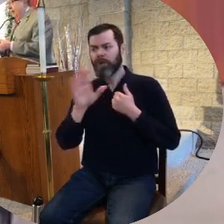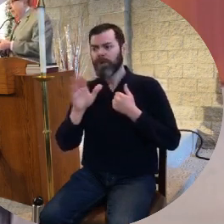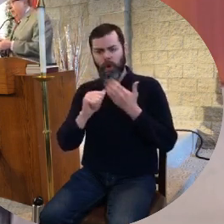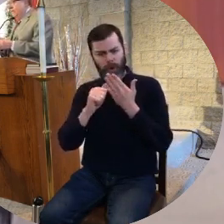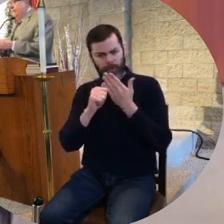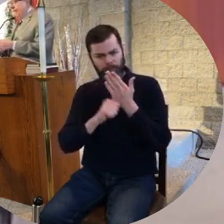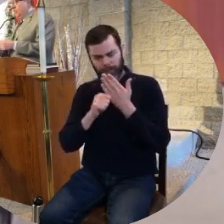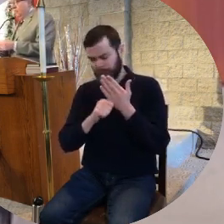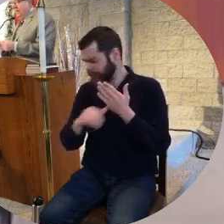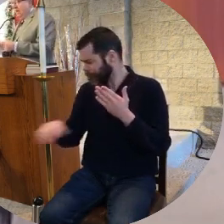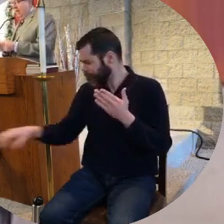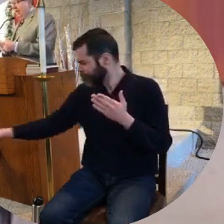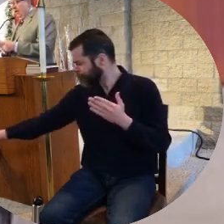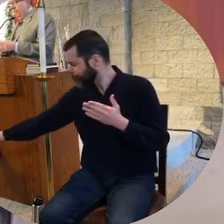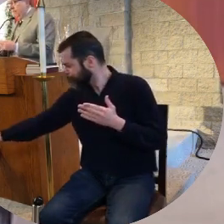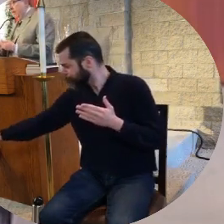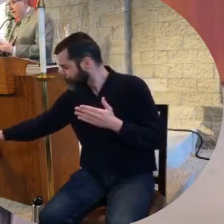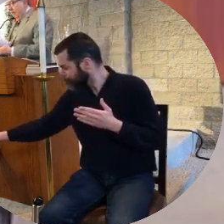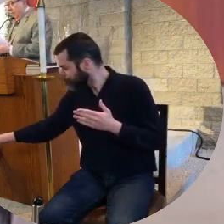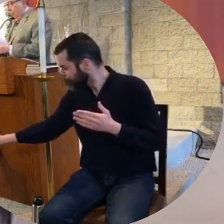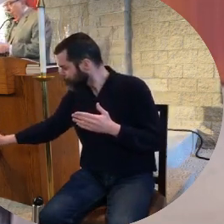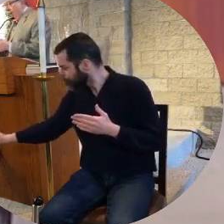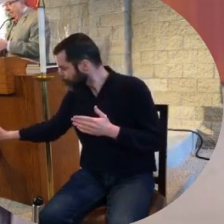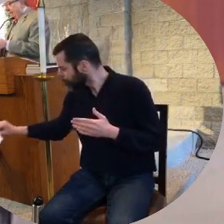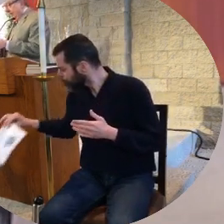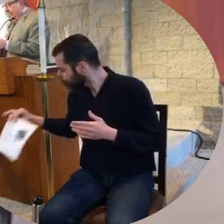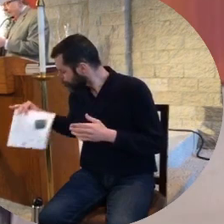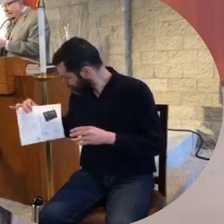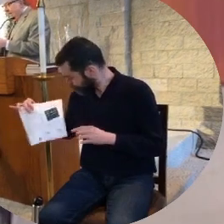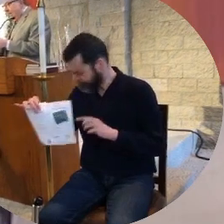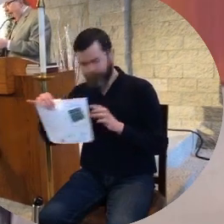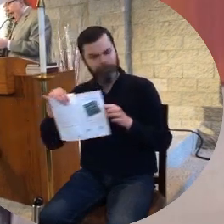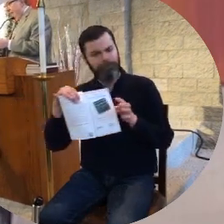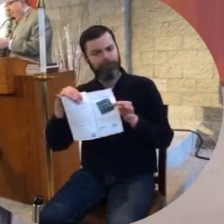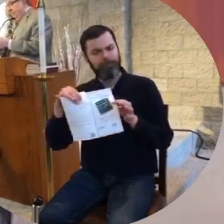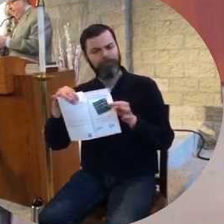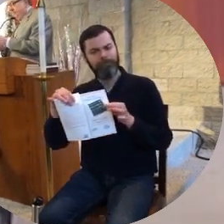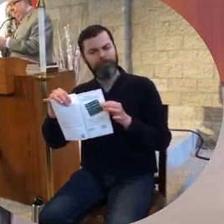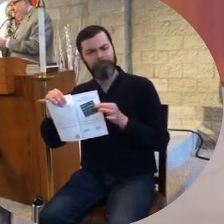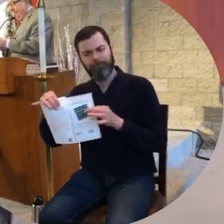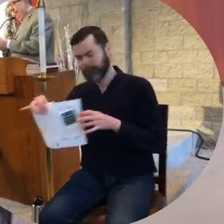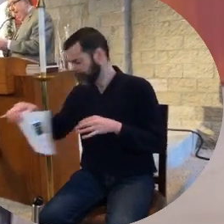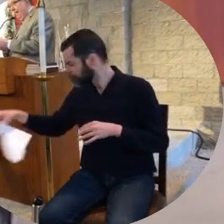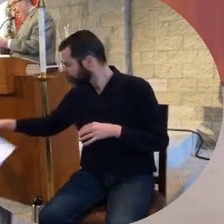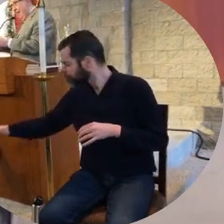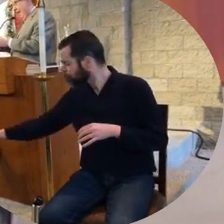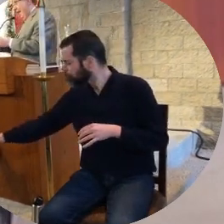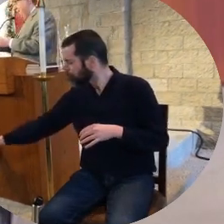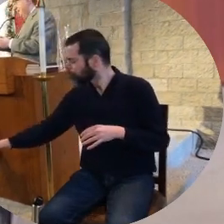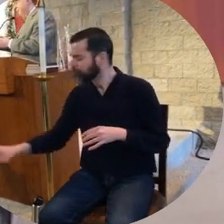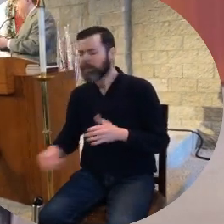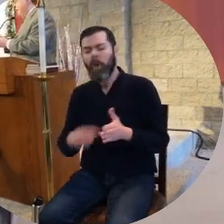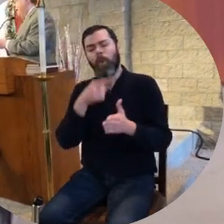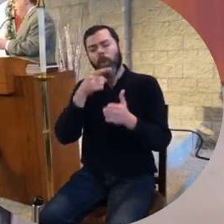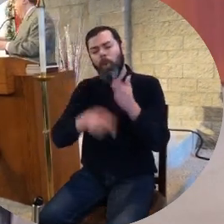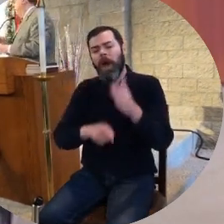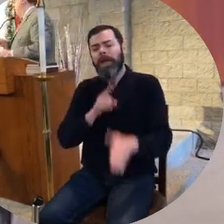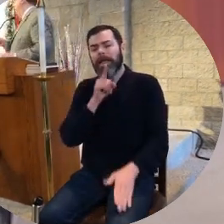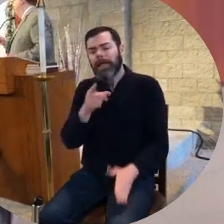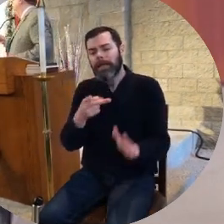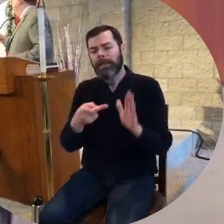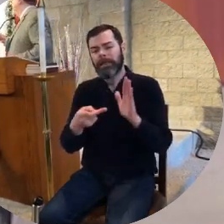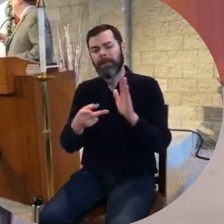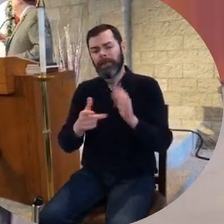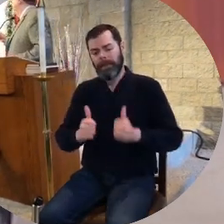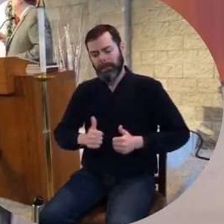you might have noticed that, you might not have. But what is the meaning of life? I believe with all my heart, what